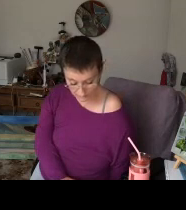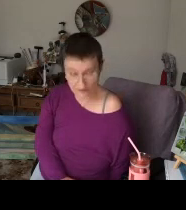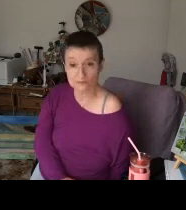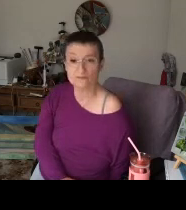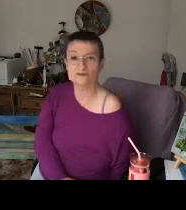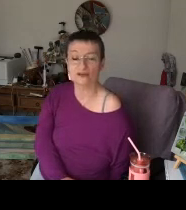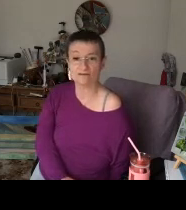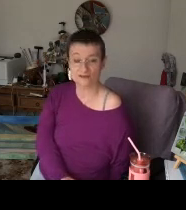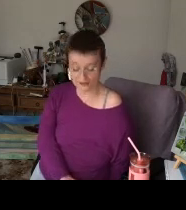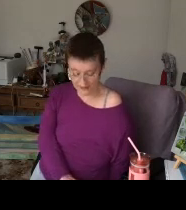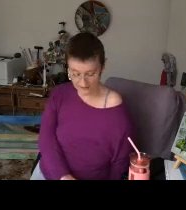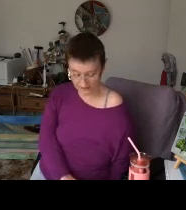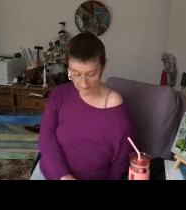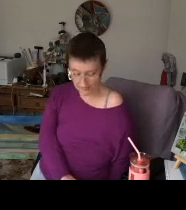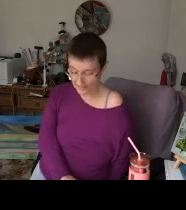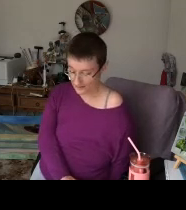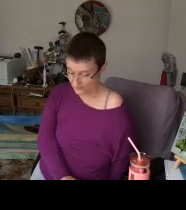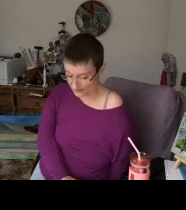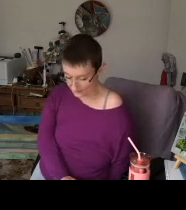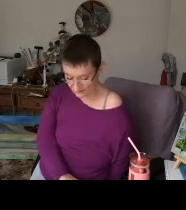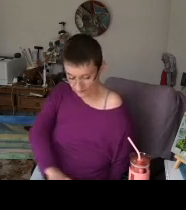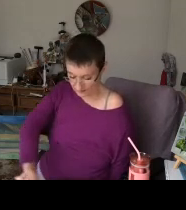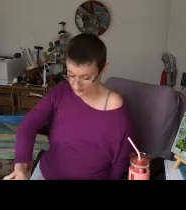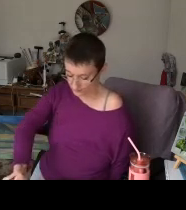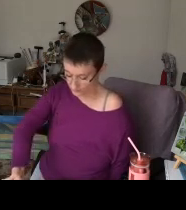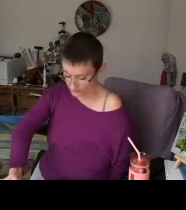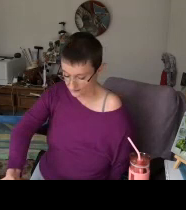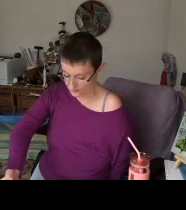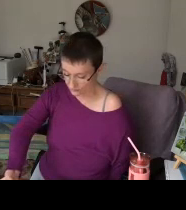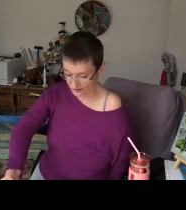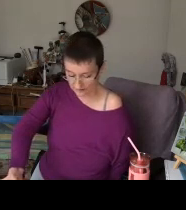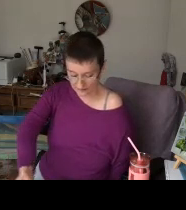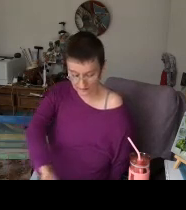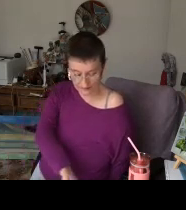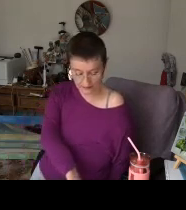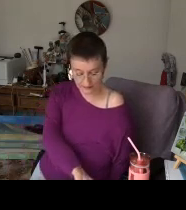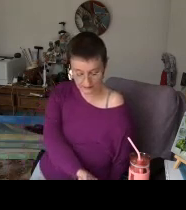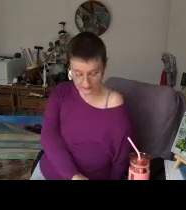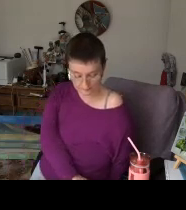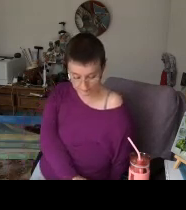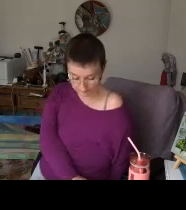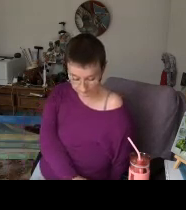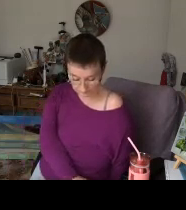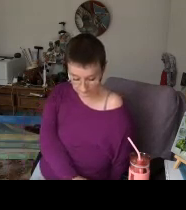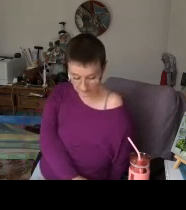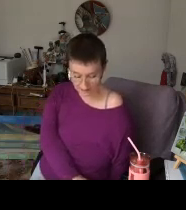with the charity Sense, and they've asked me to create